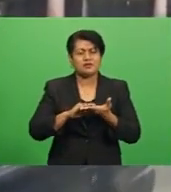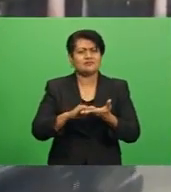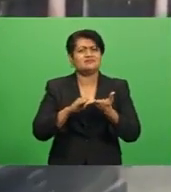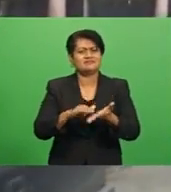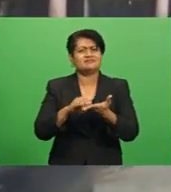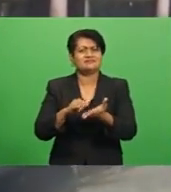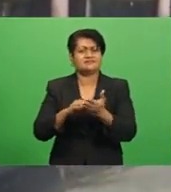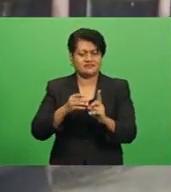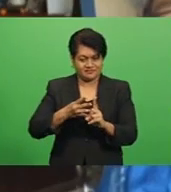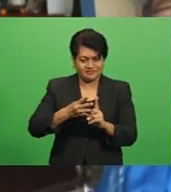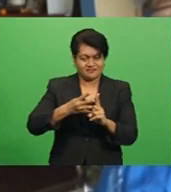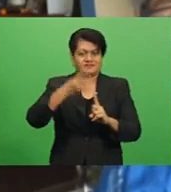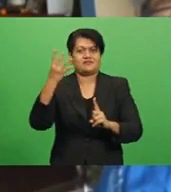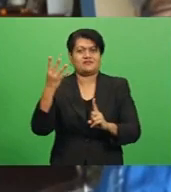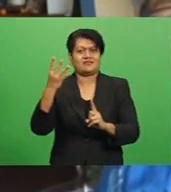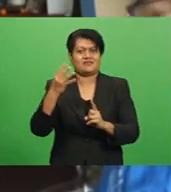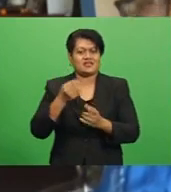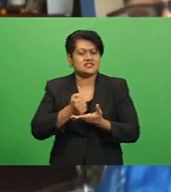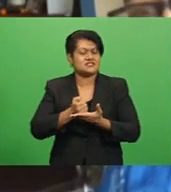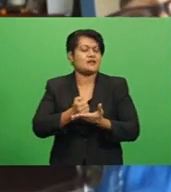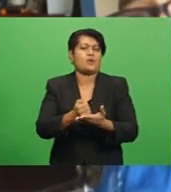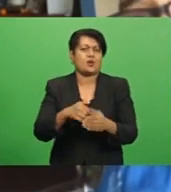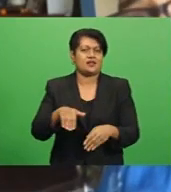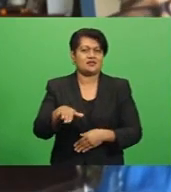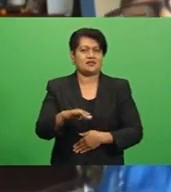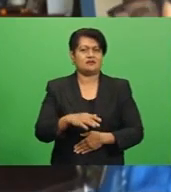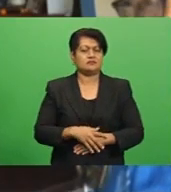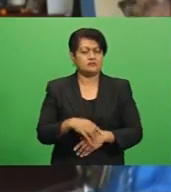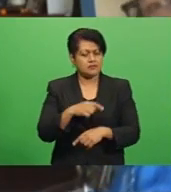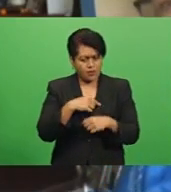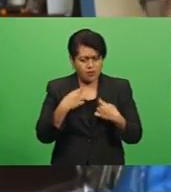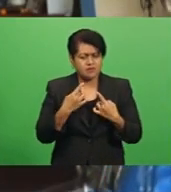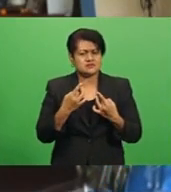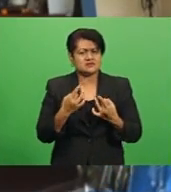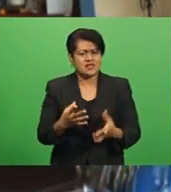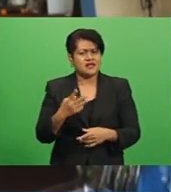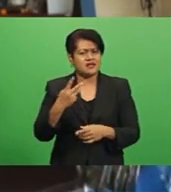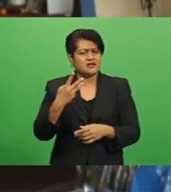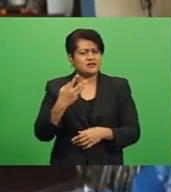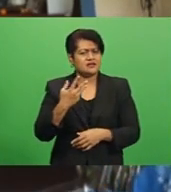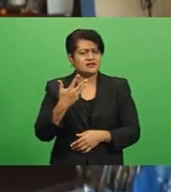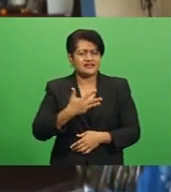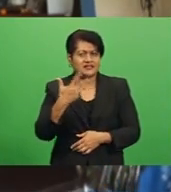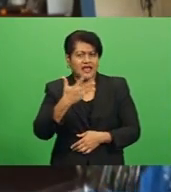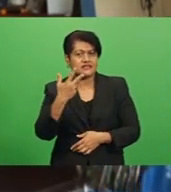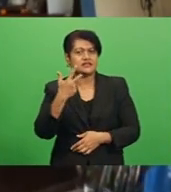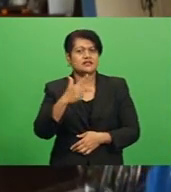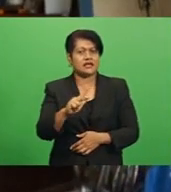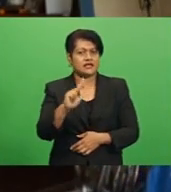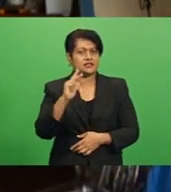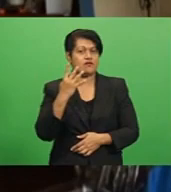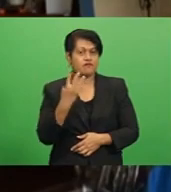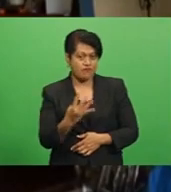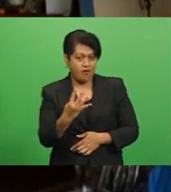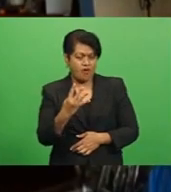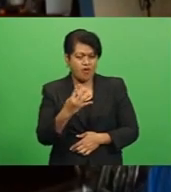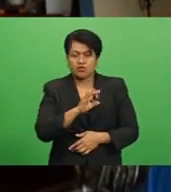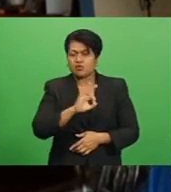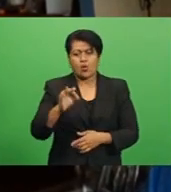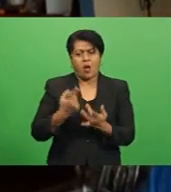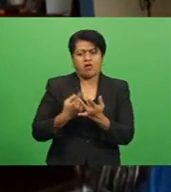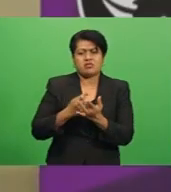years. We have, from the time we started in 1984, because there was no other counseling service and things like